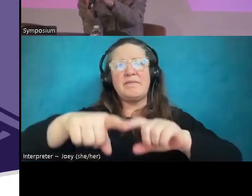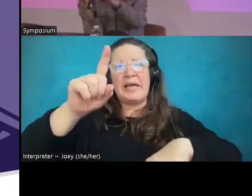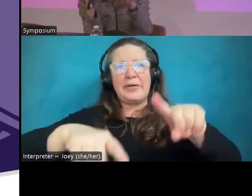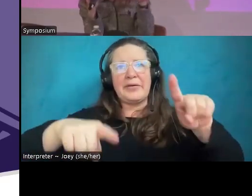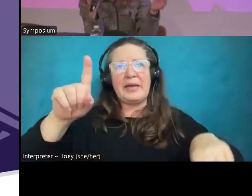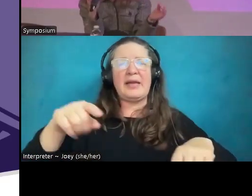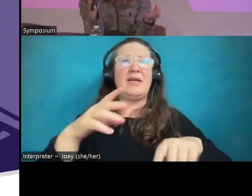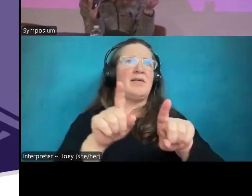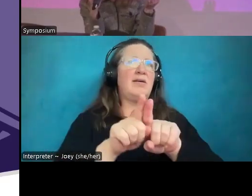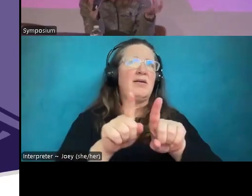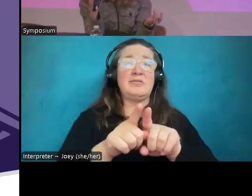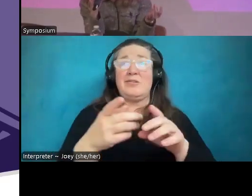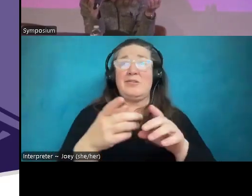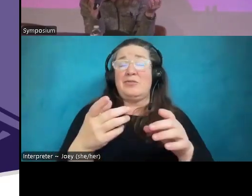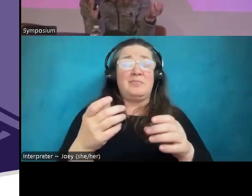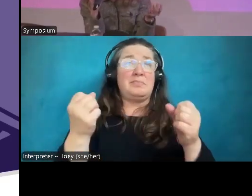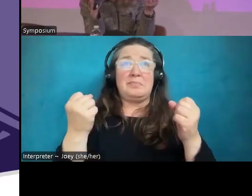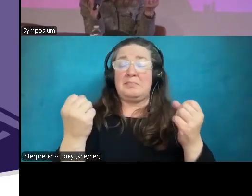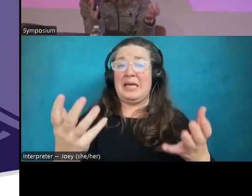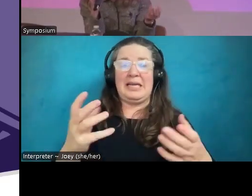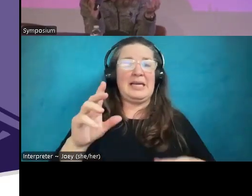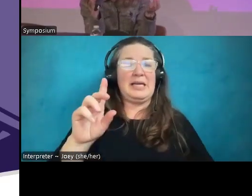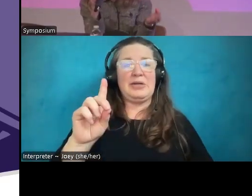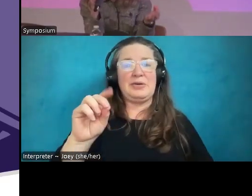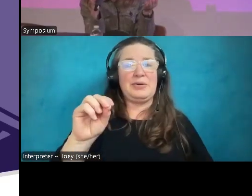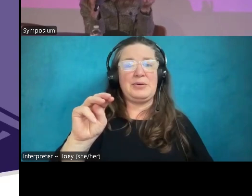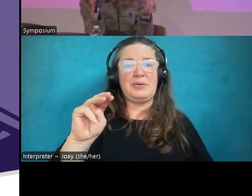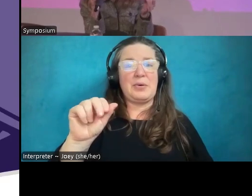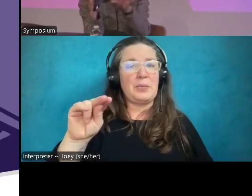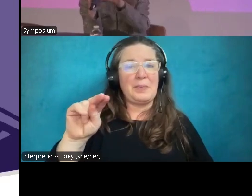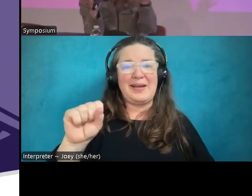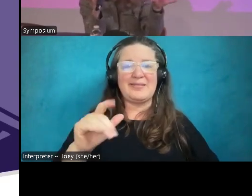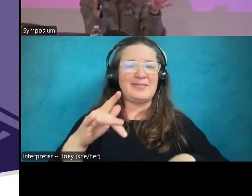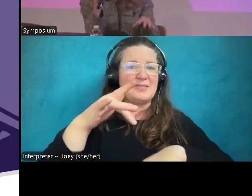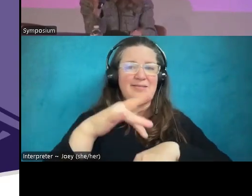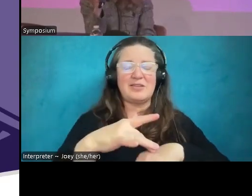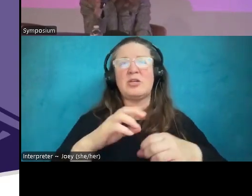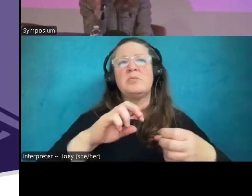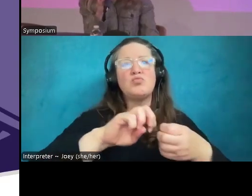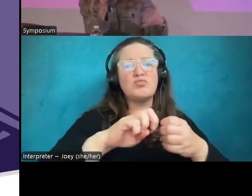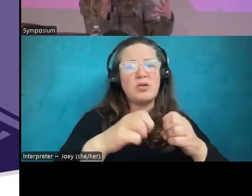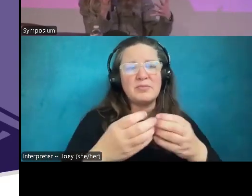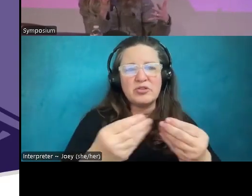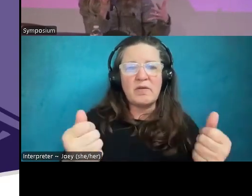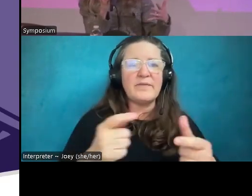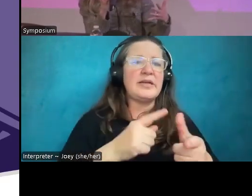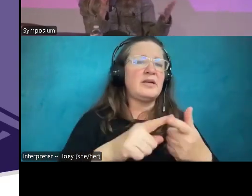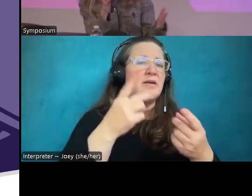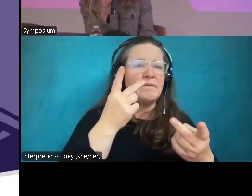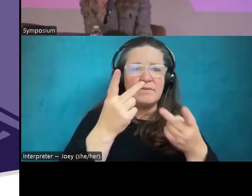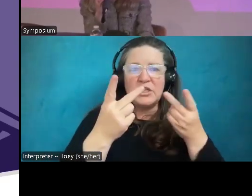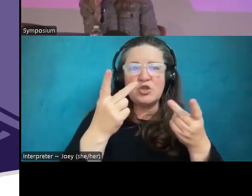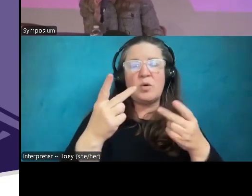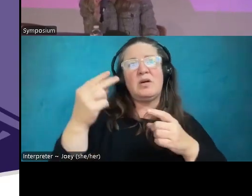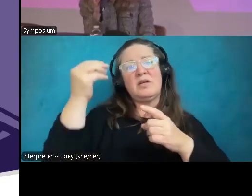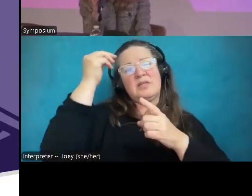many domains, from problem solving, visual, spatial, attention, memory, verbal, word finding. And that was just maybe a bit